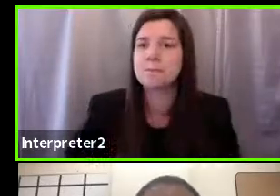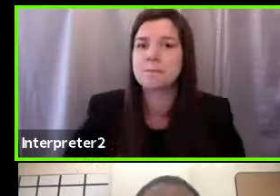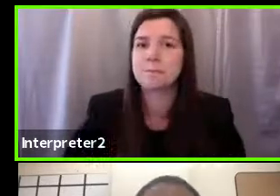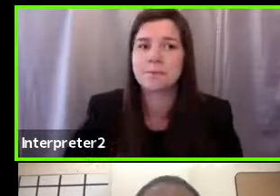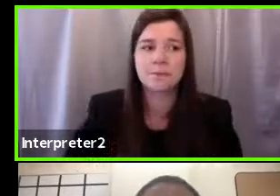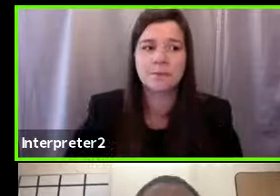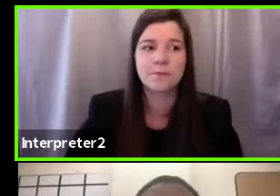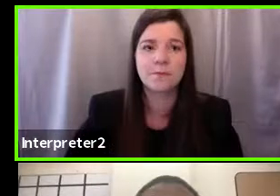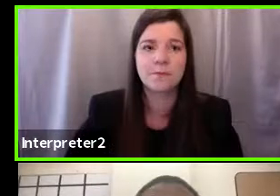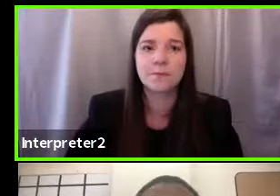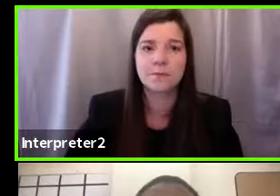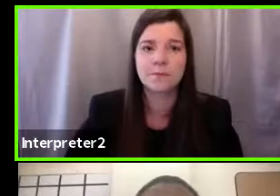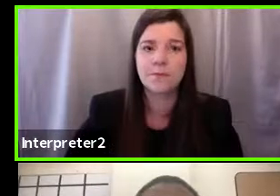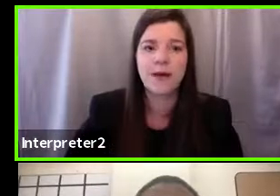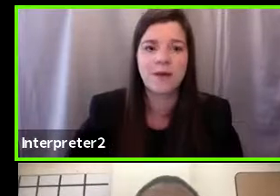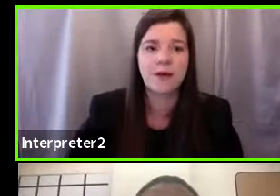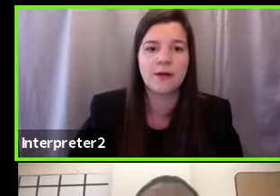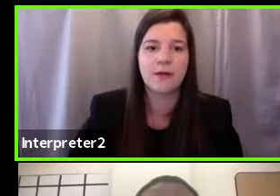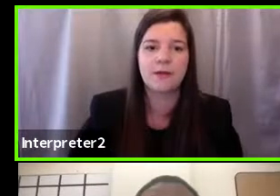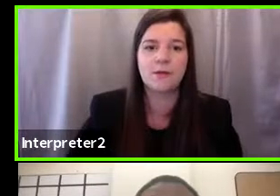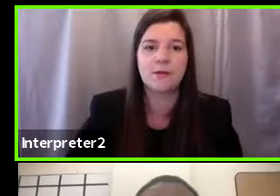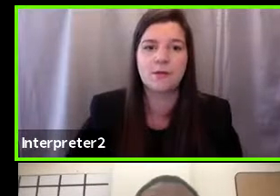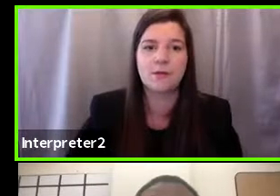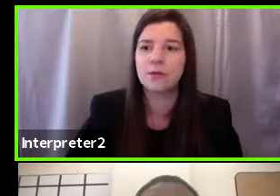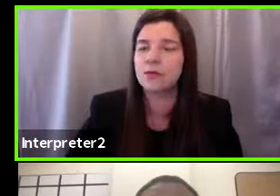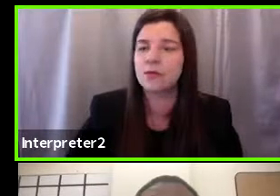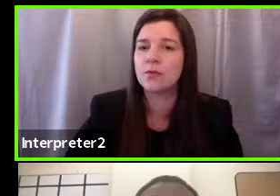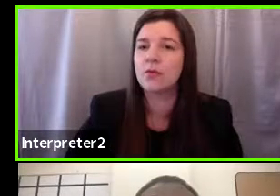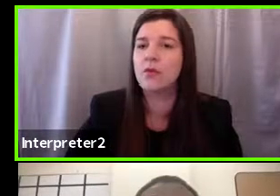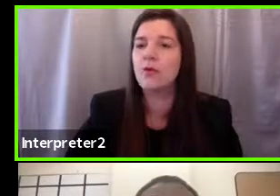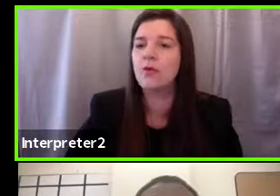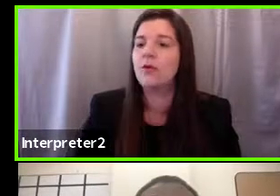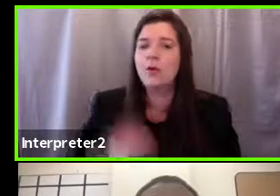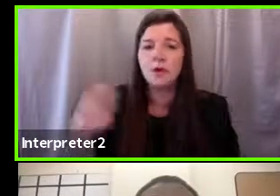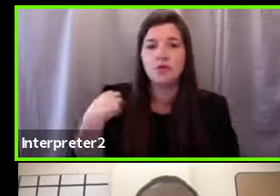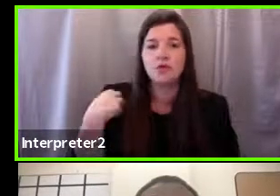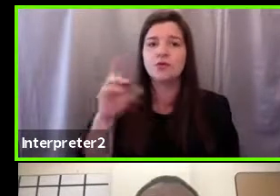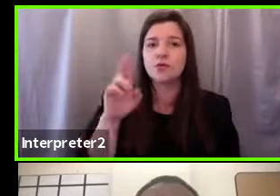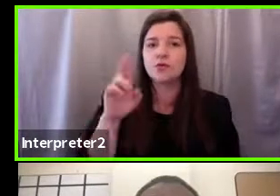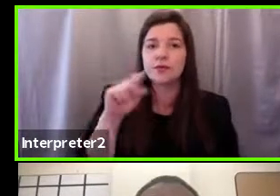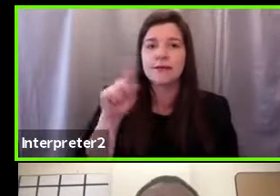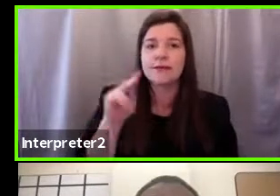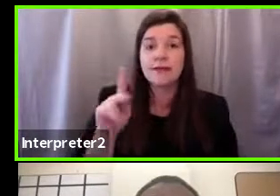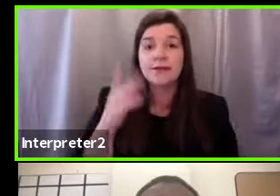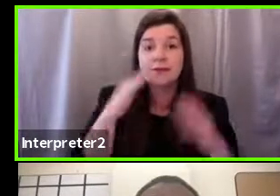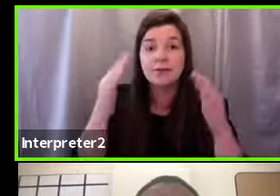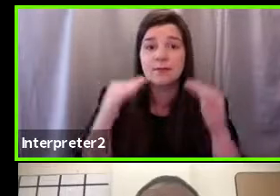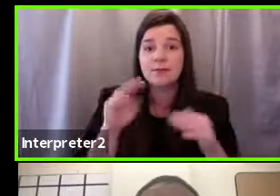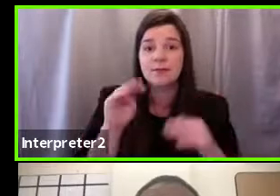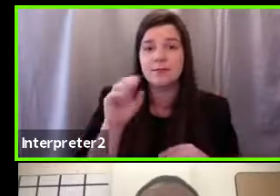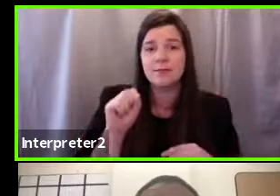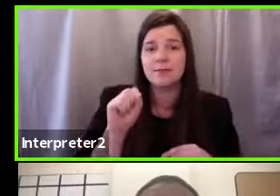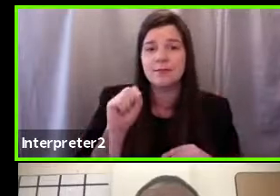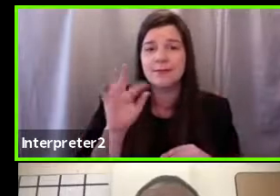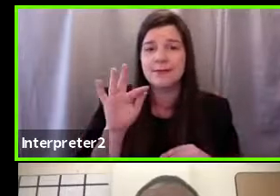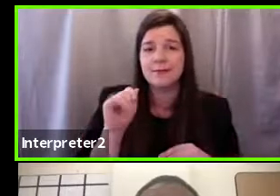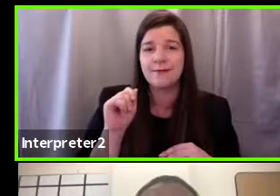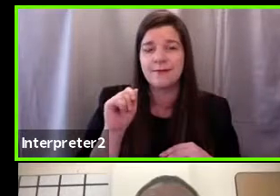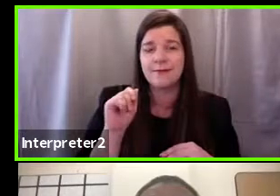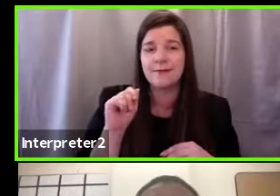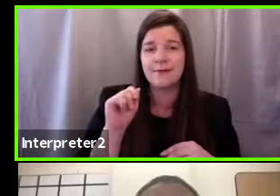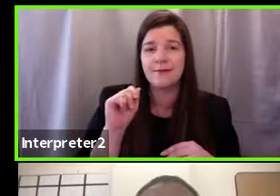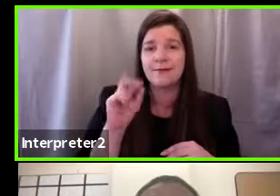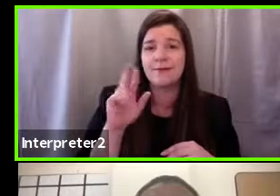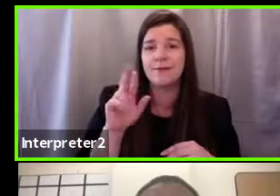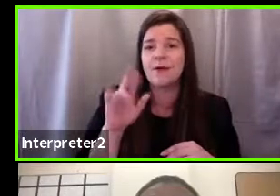right, thank you. Let's move on to Ms. Fairley. I broke my own rules. I apologize. I asked a question out